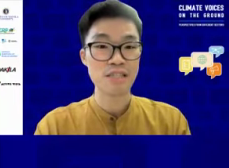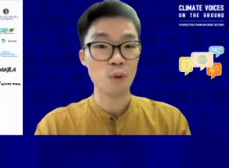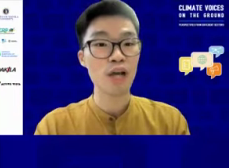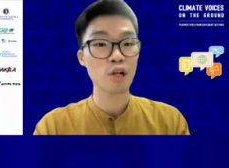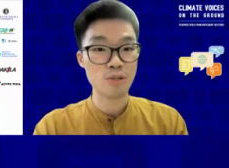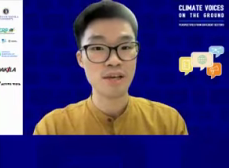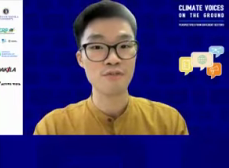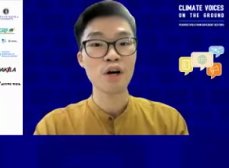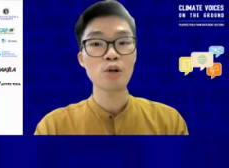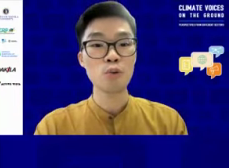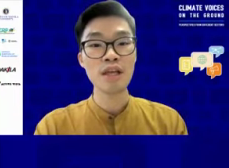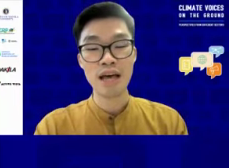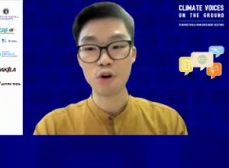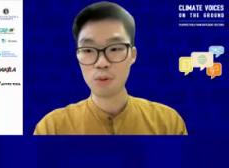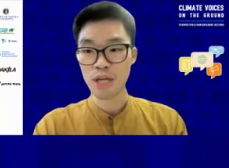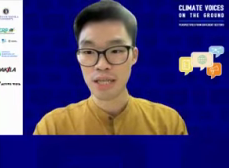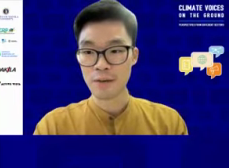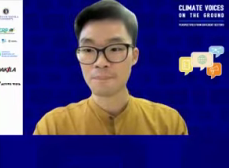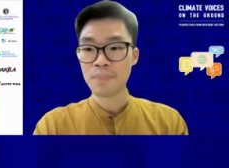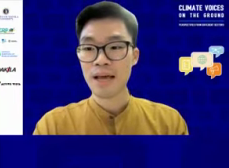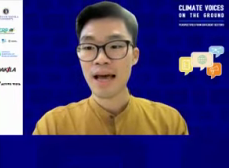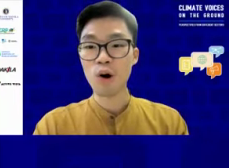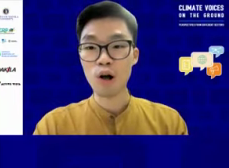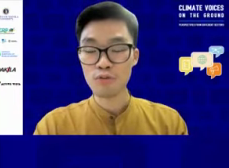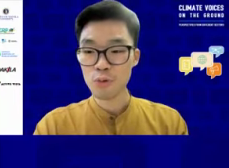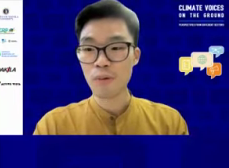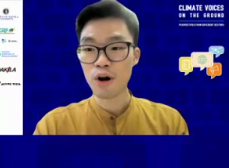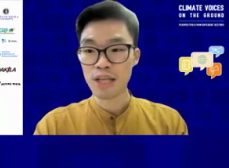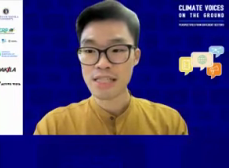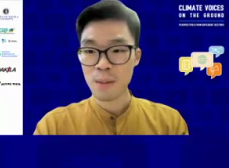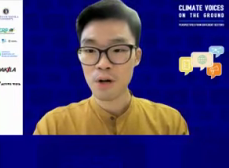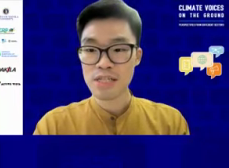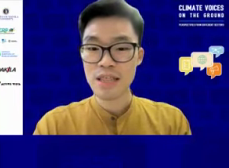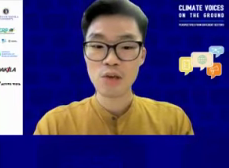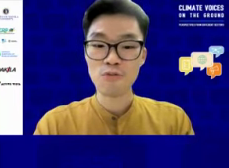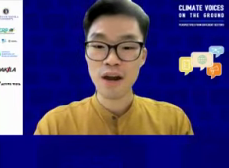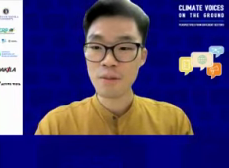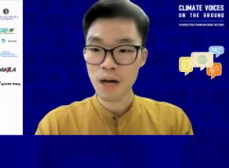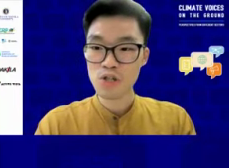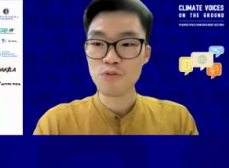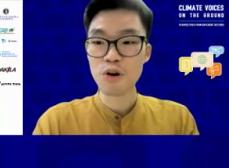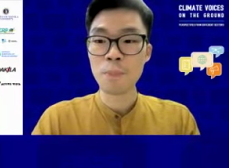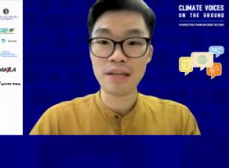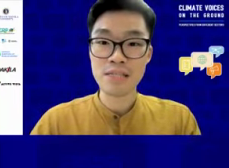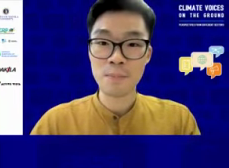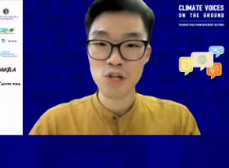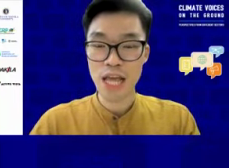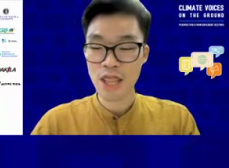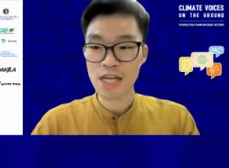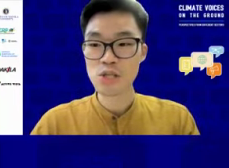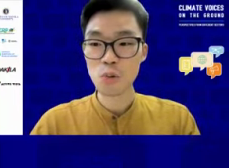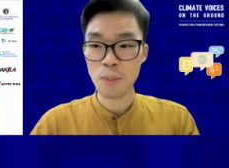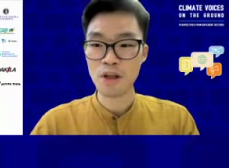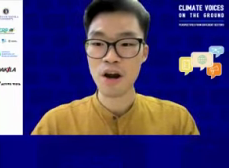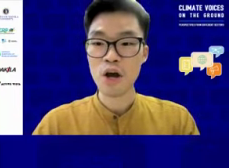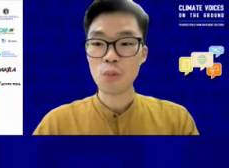our events more inclusive to the deaf community. And to all of you, our audience members, thank you very much for your participation